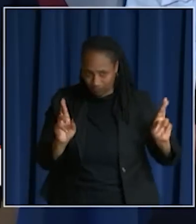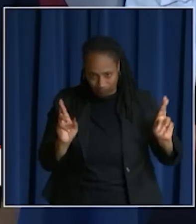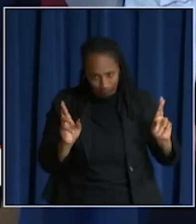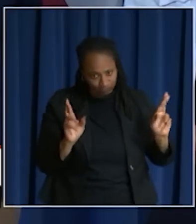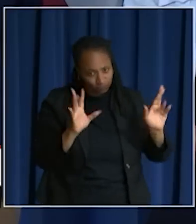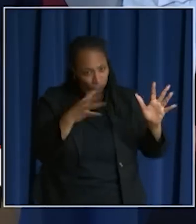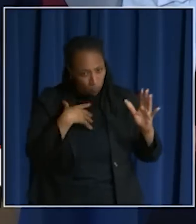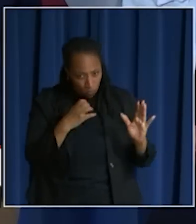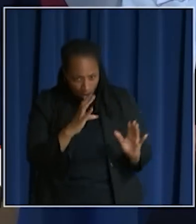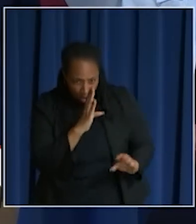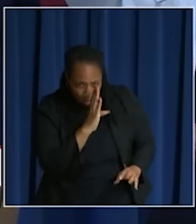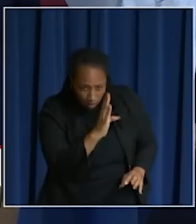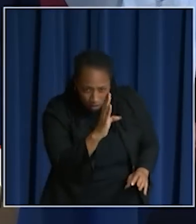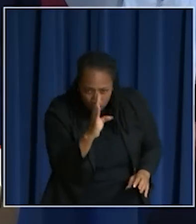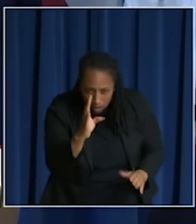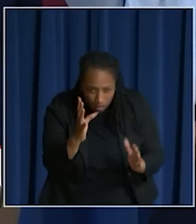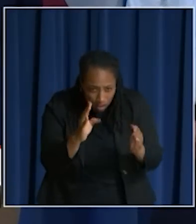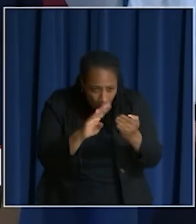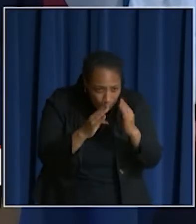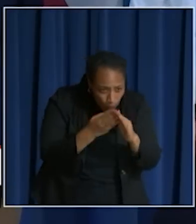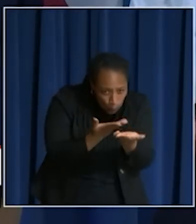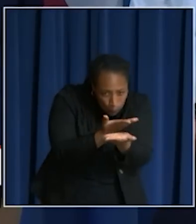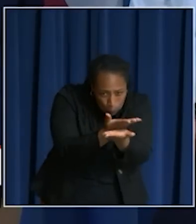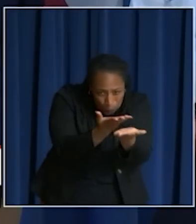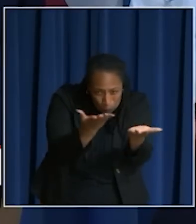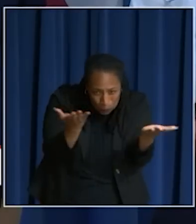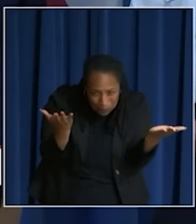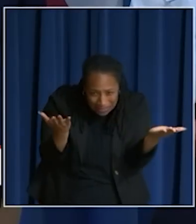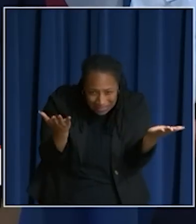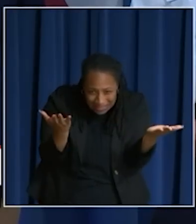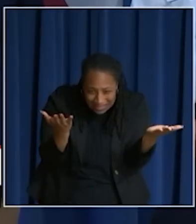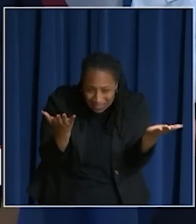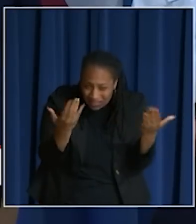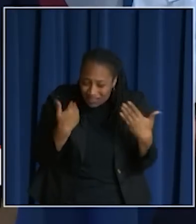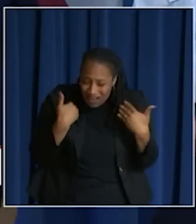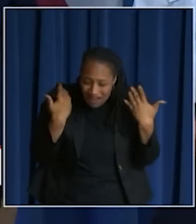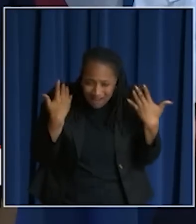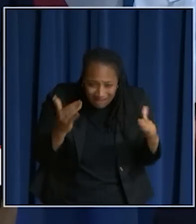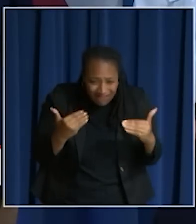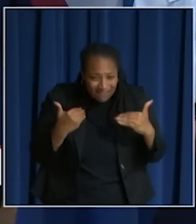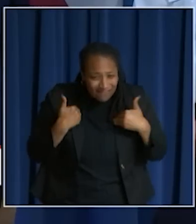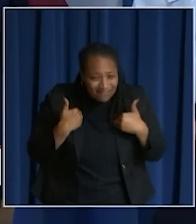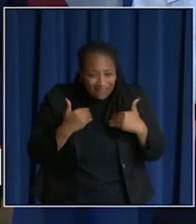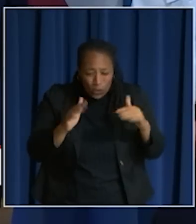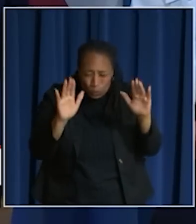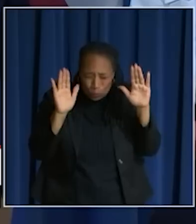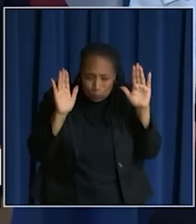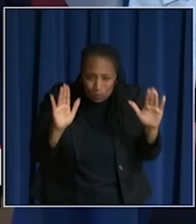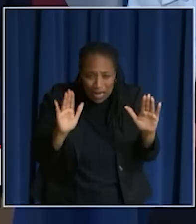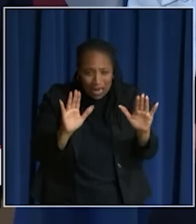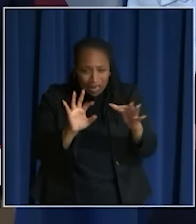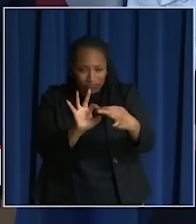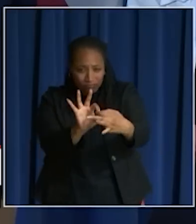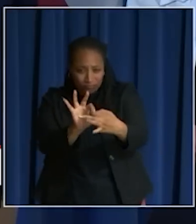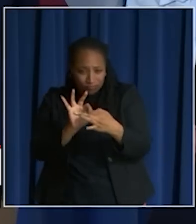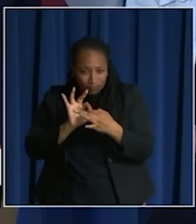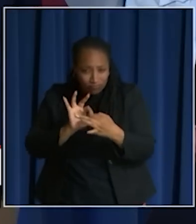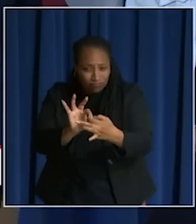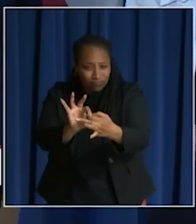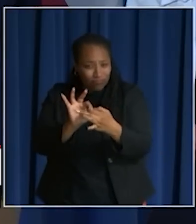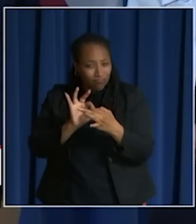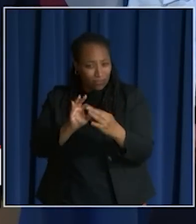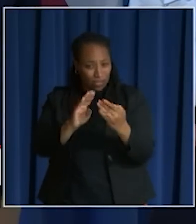members. And so having our Metropolitan Police Department working alongside of our federal partners who have come into the